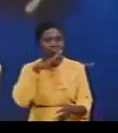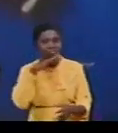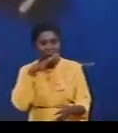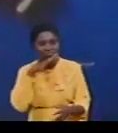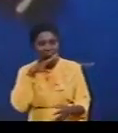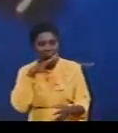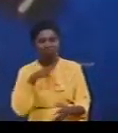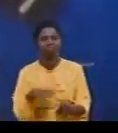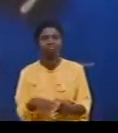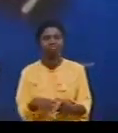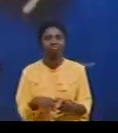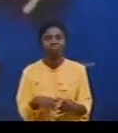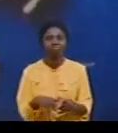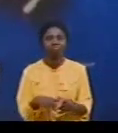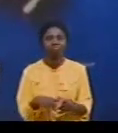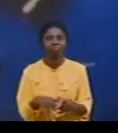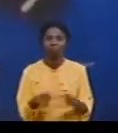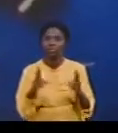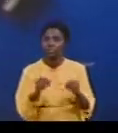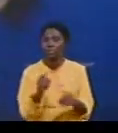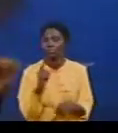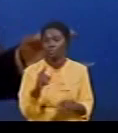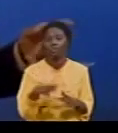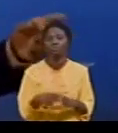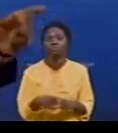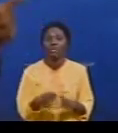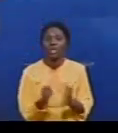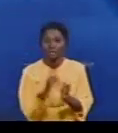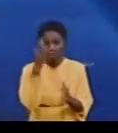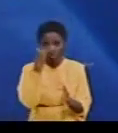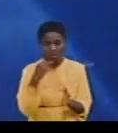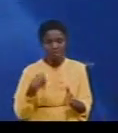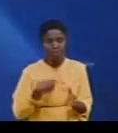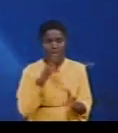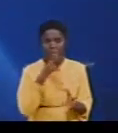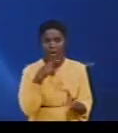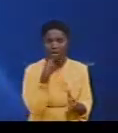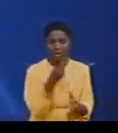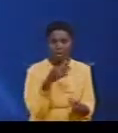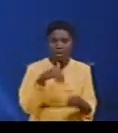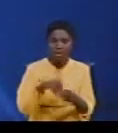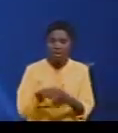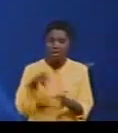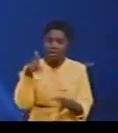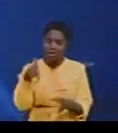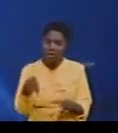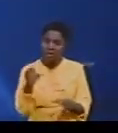source? No one. That's why we're told in Psalm